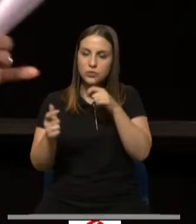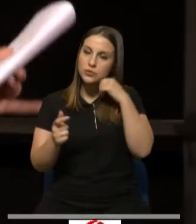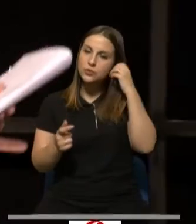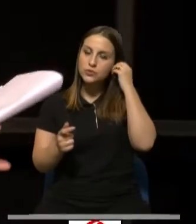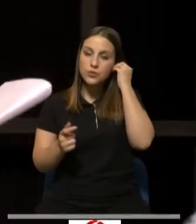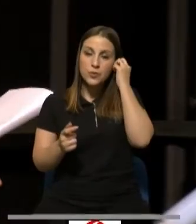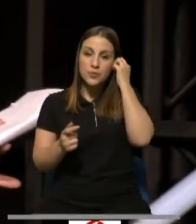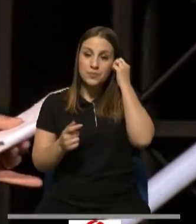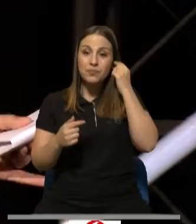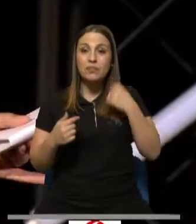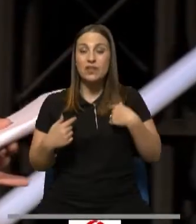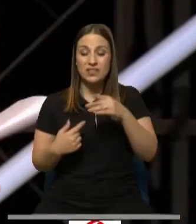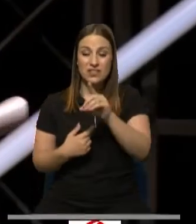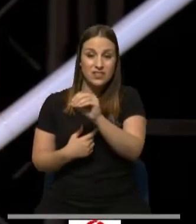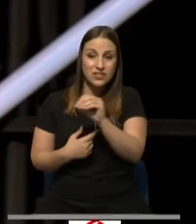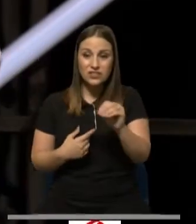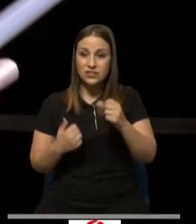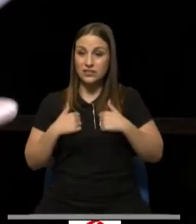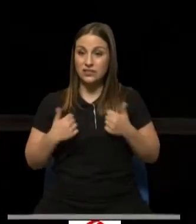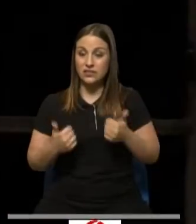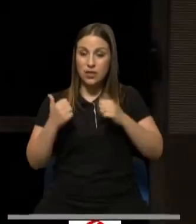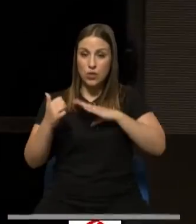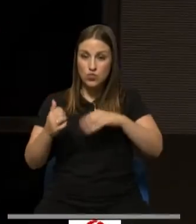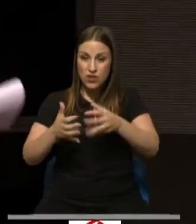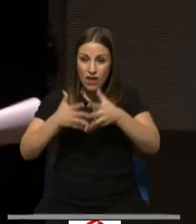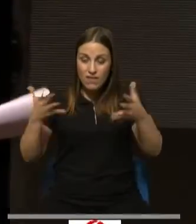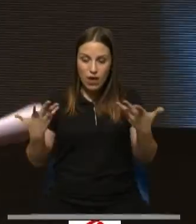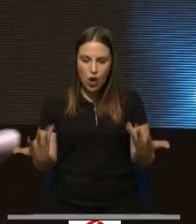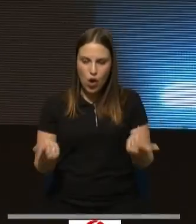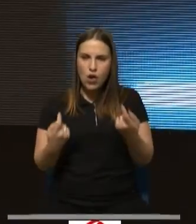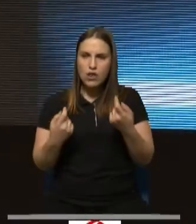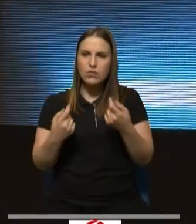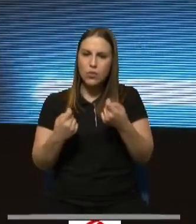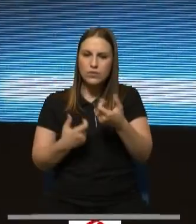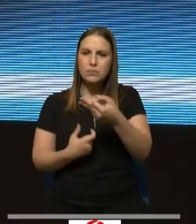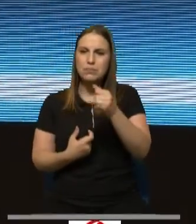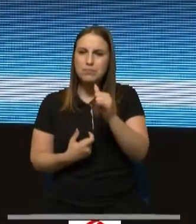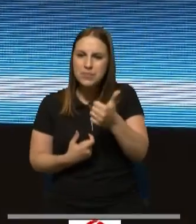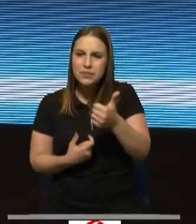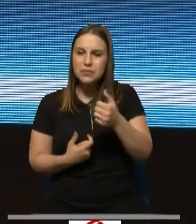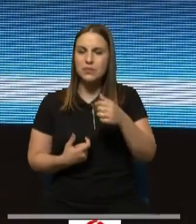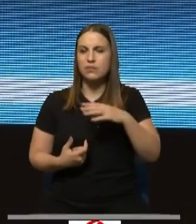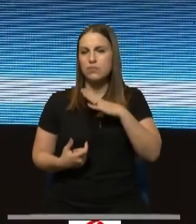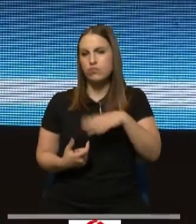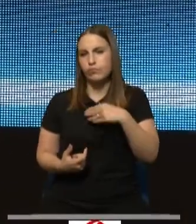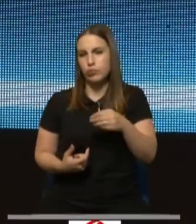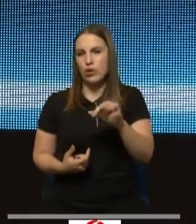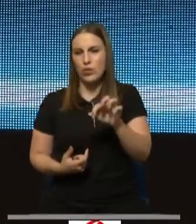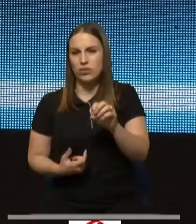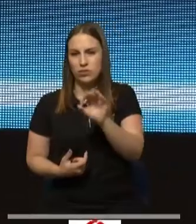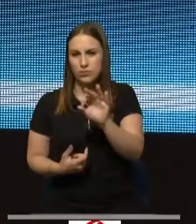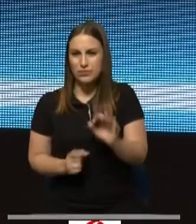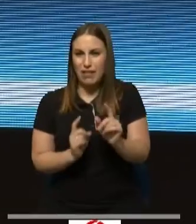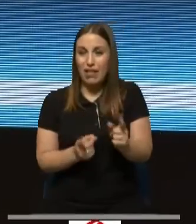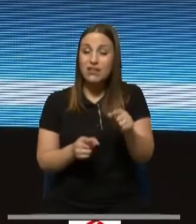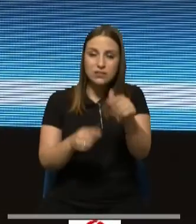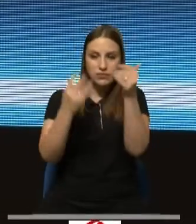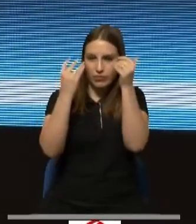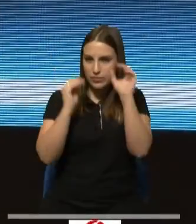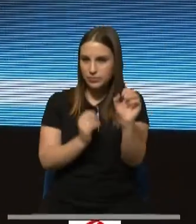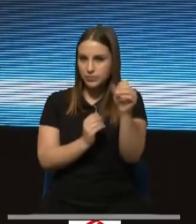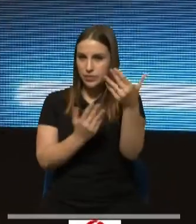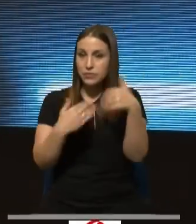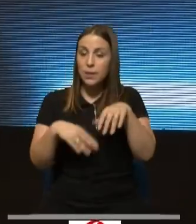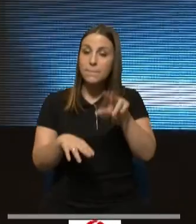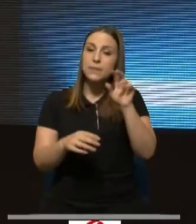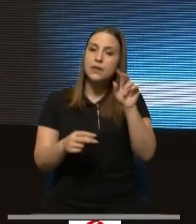people, and we'll have the biggest cities in the world produce almost 80% of the